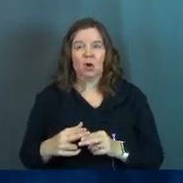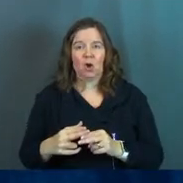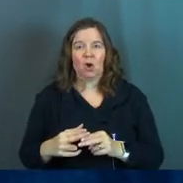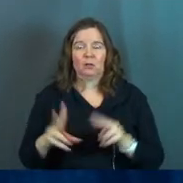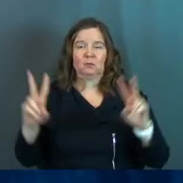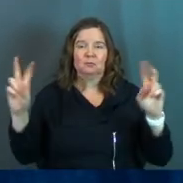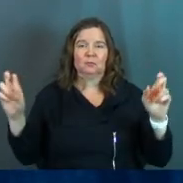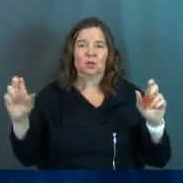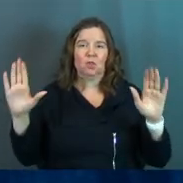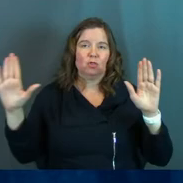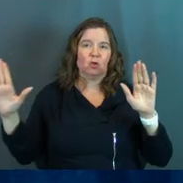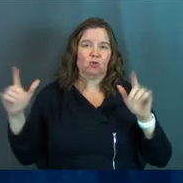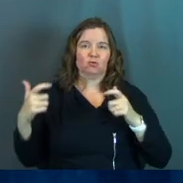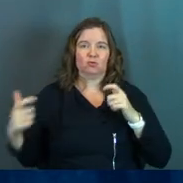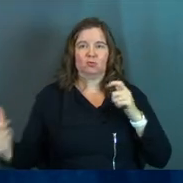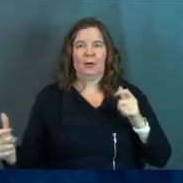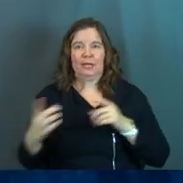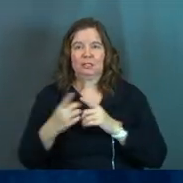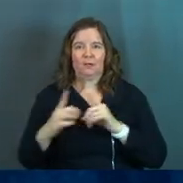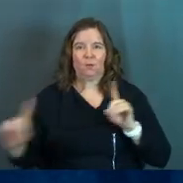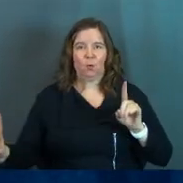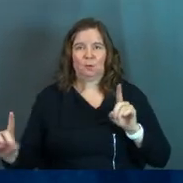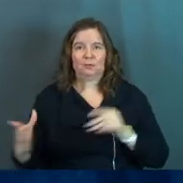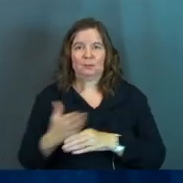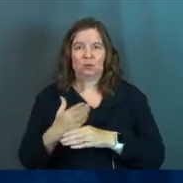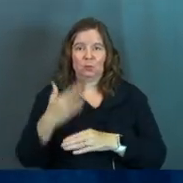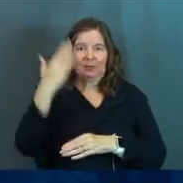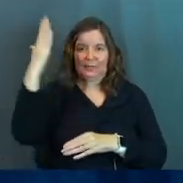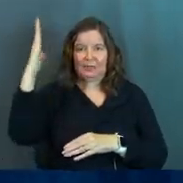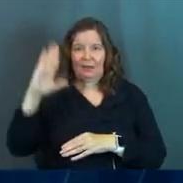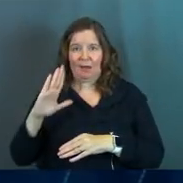Great Divorce, and it's the divorce between God and man.